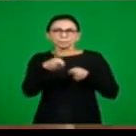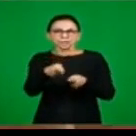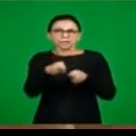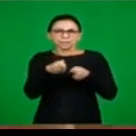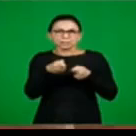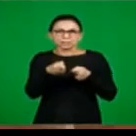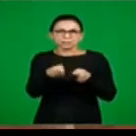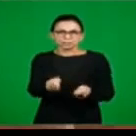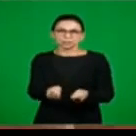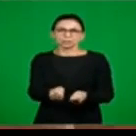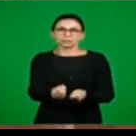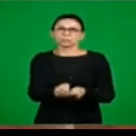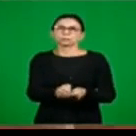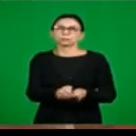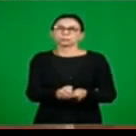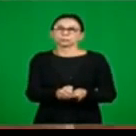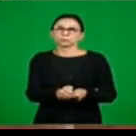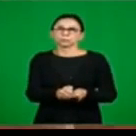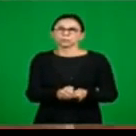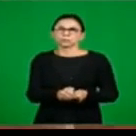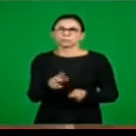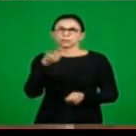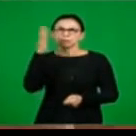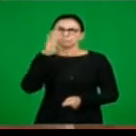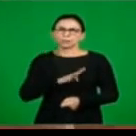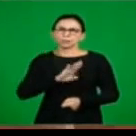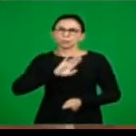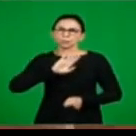give you injuries.